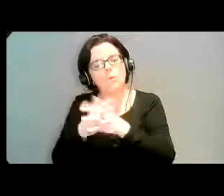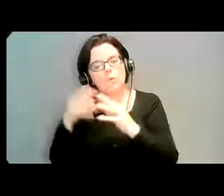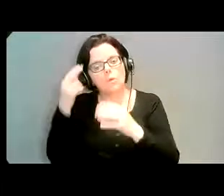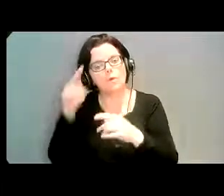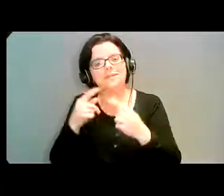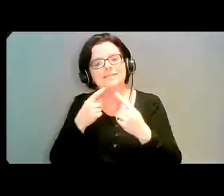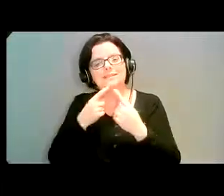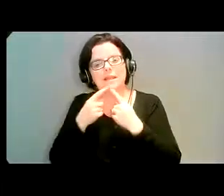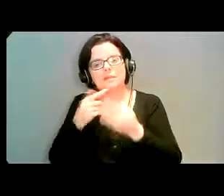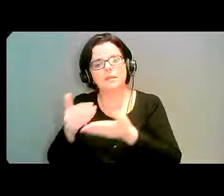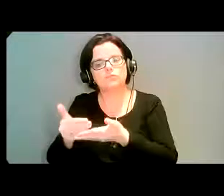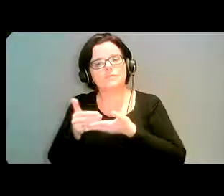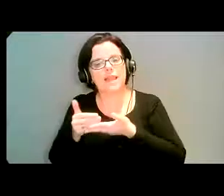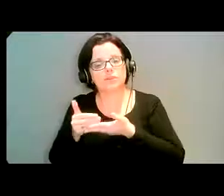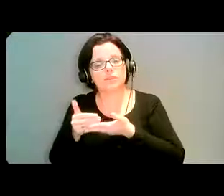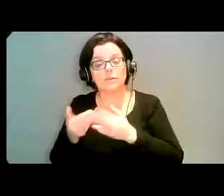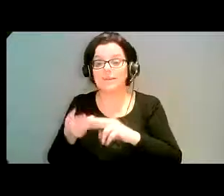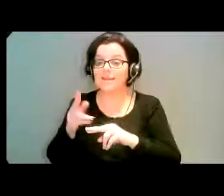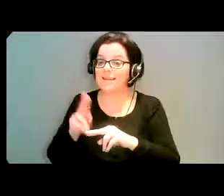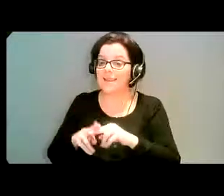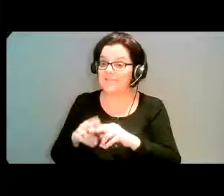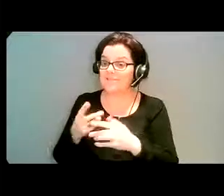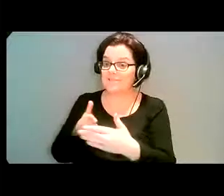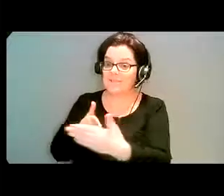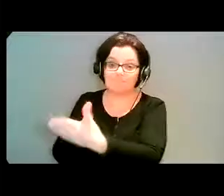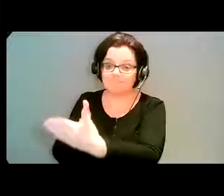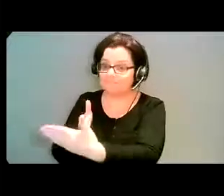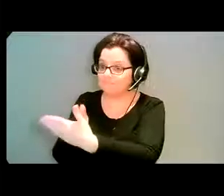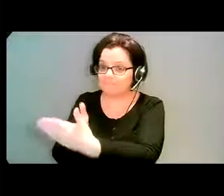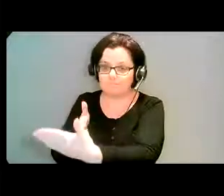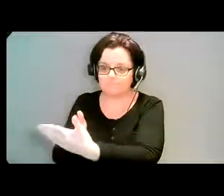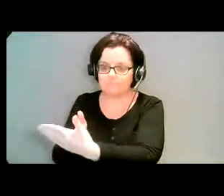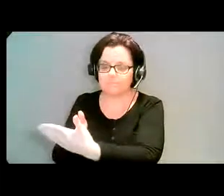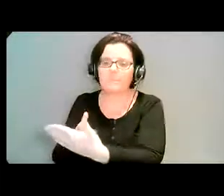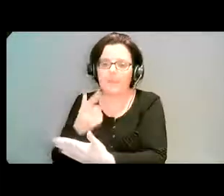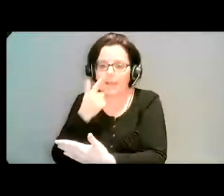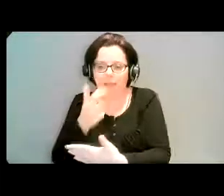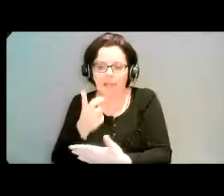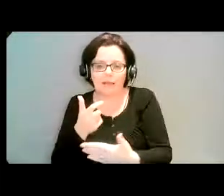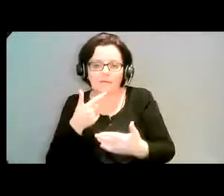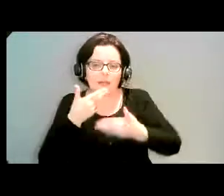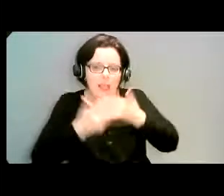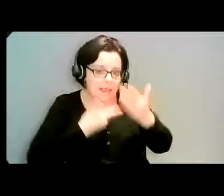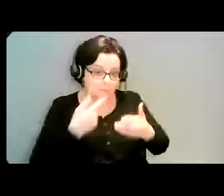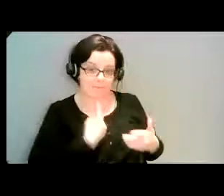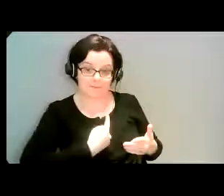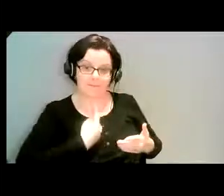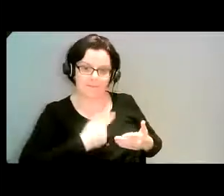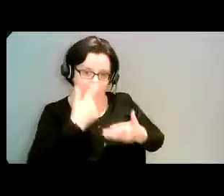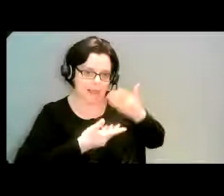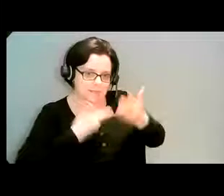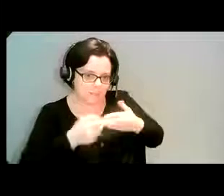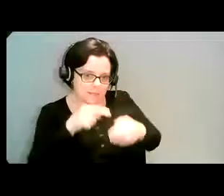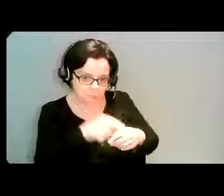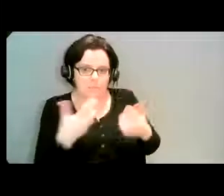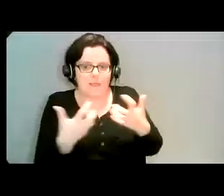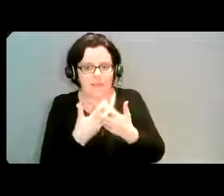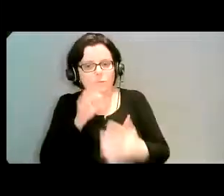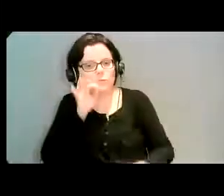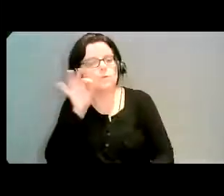So if there are problems, I'm happy to kind of then later describe how that could happen.